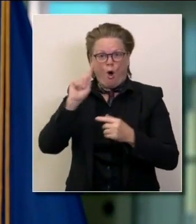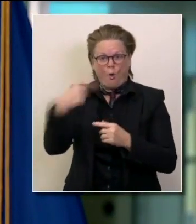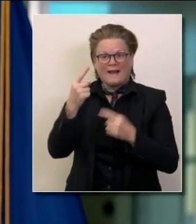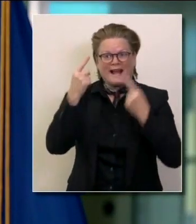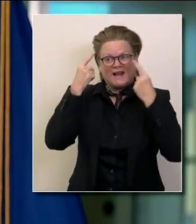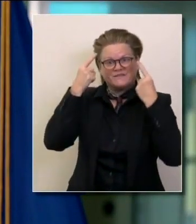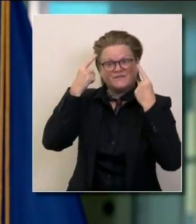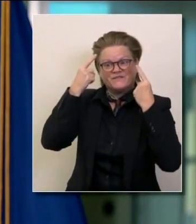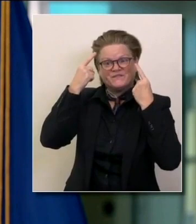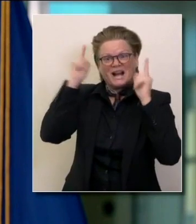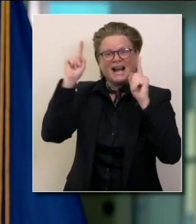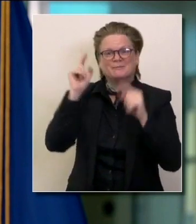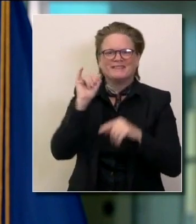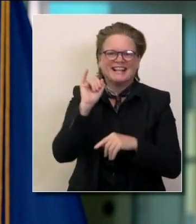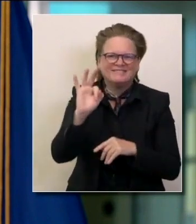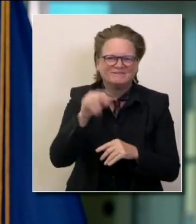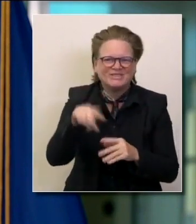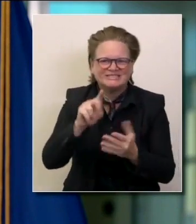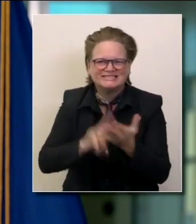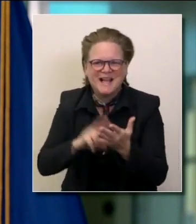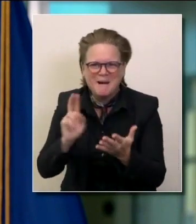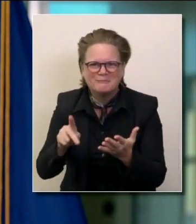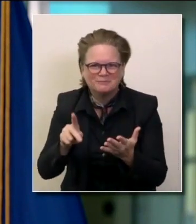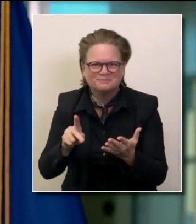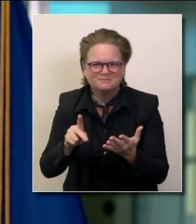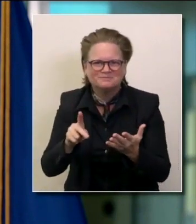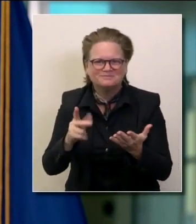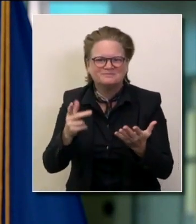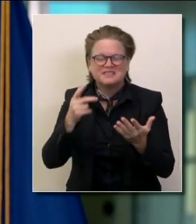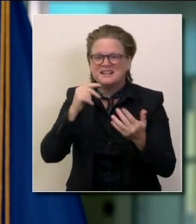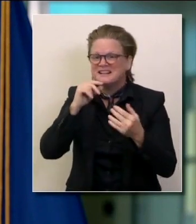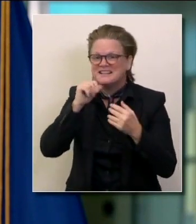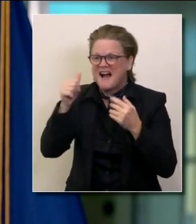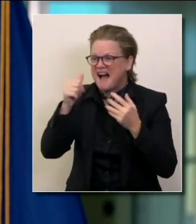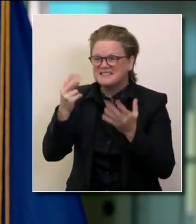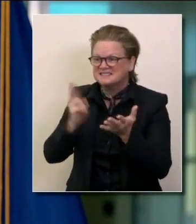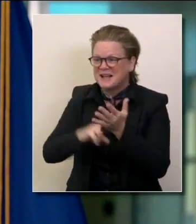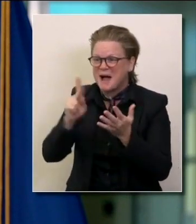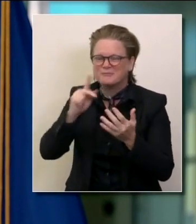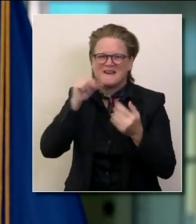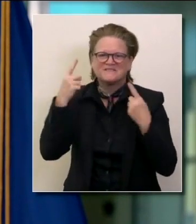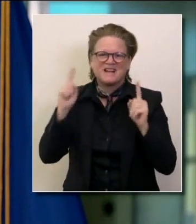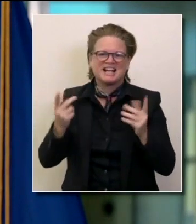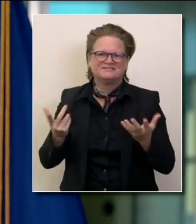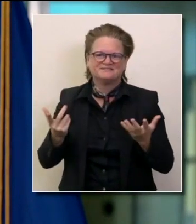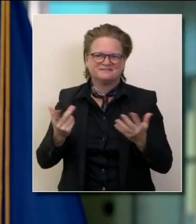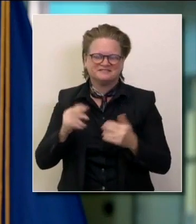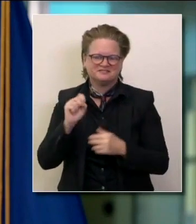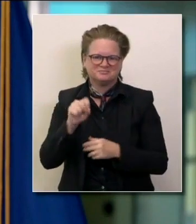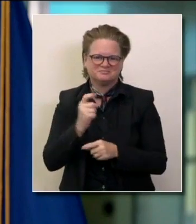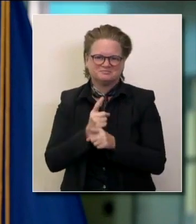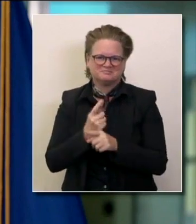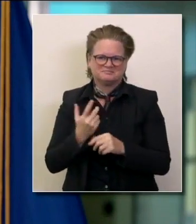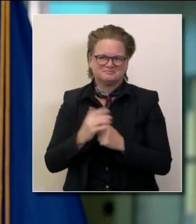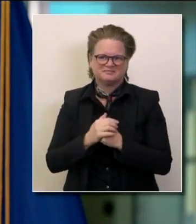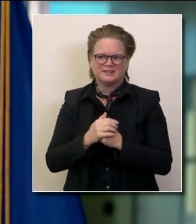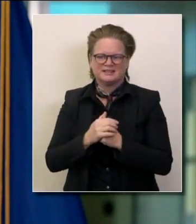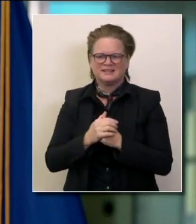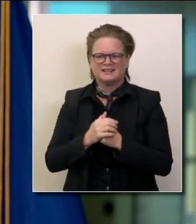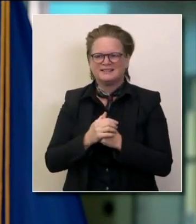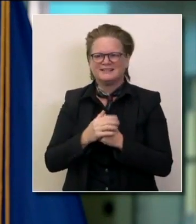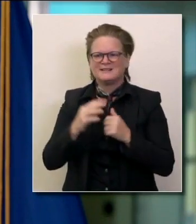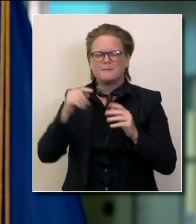utilization. Opting in, it's not an opt out. You make the decision. It's not a contact tracing app. It's